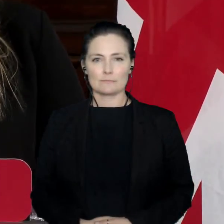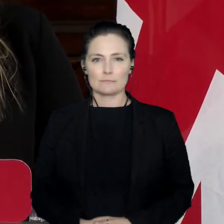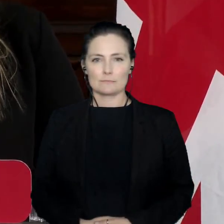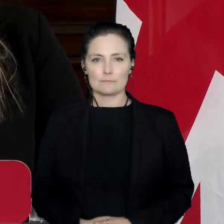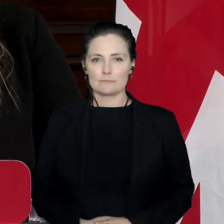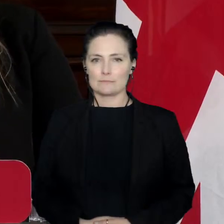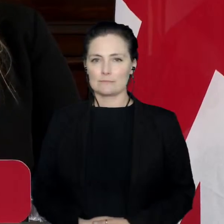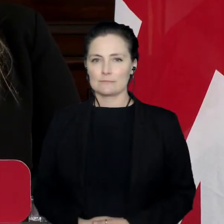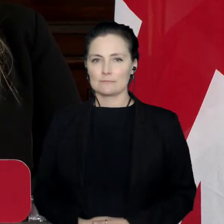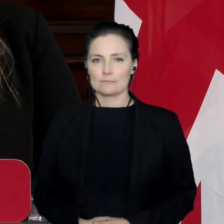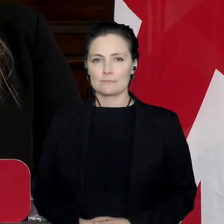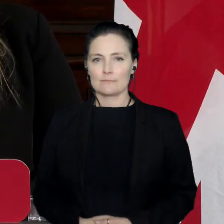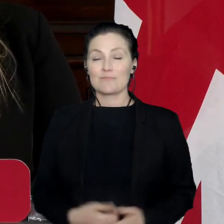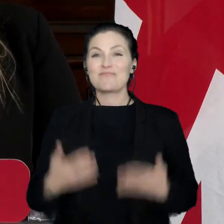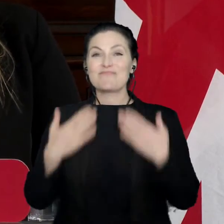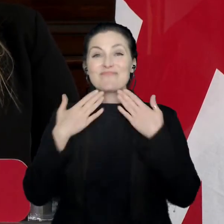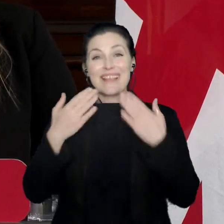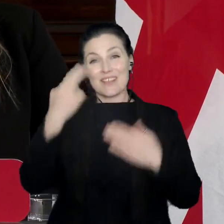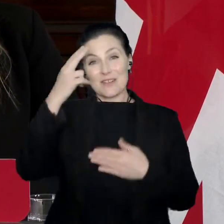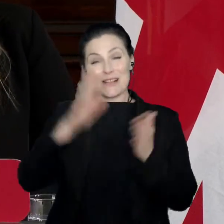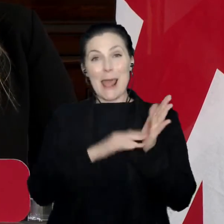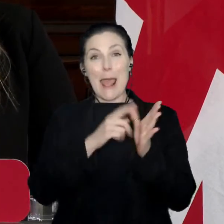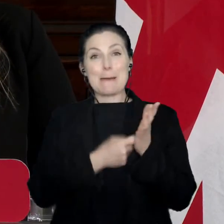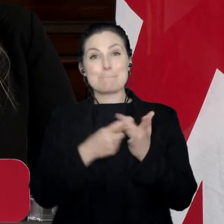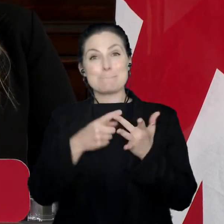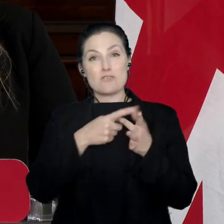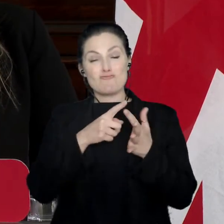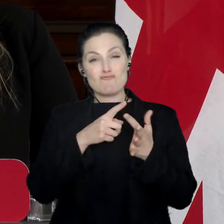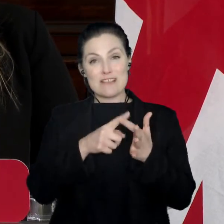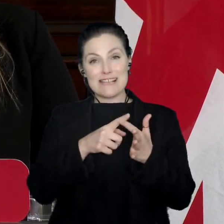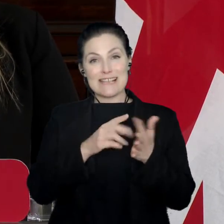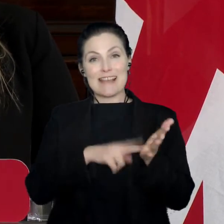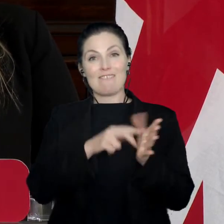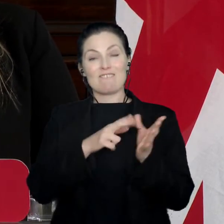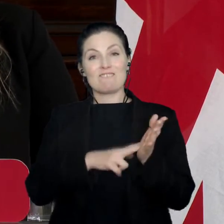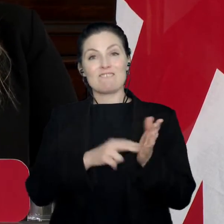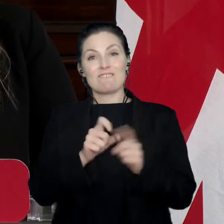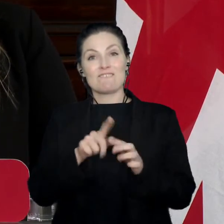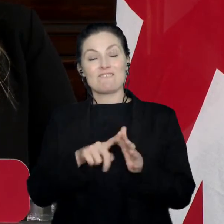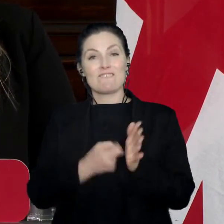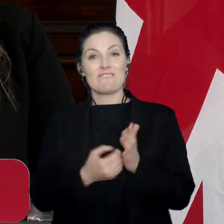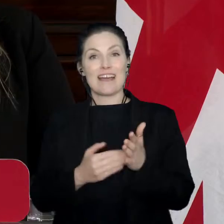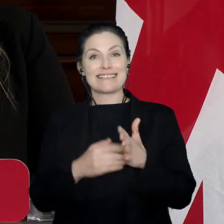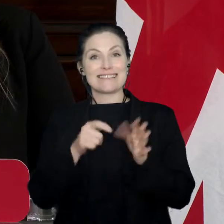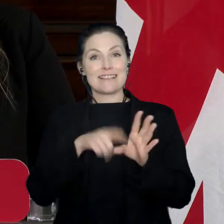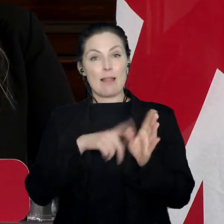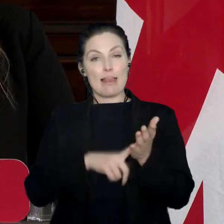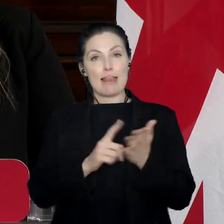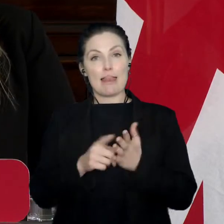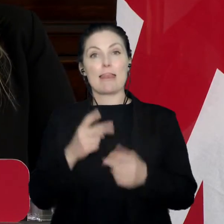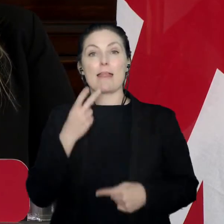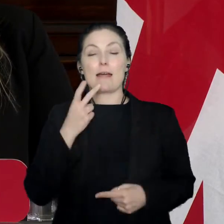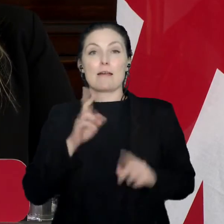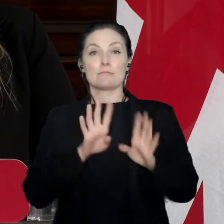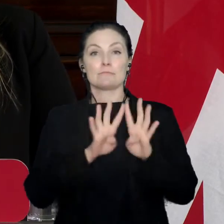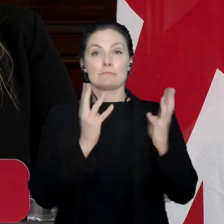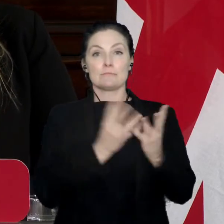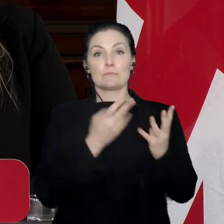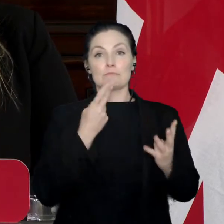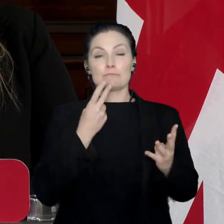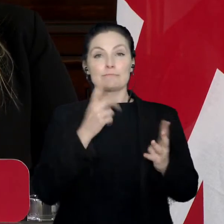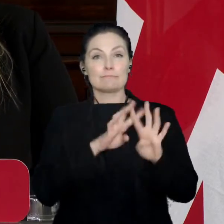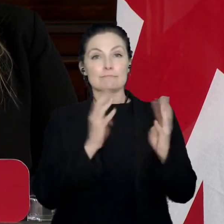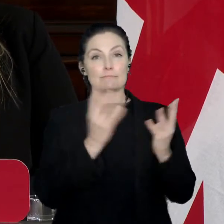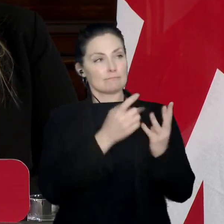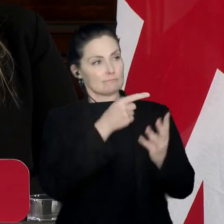Thank you. My name is Marie van der Zyl, and I'm the President of the Board of Deputies, the democratic representative body